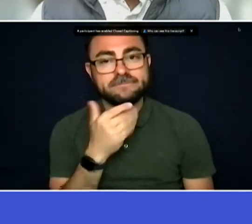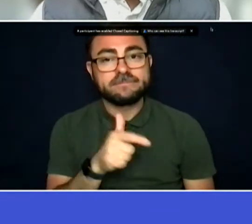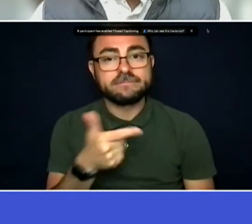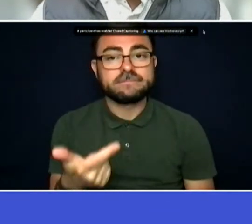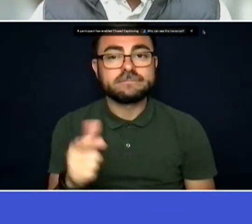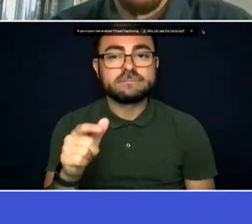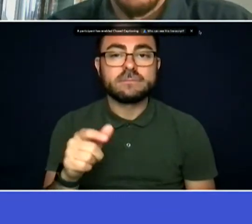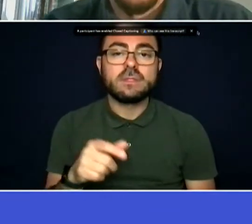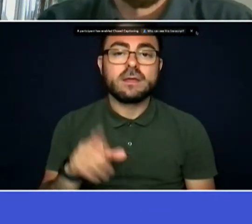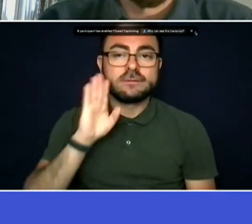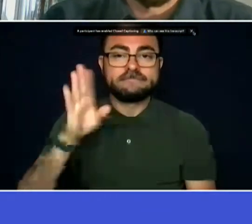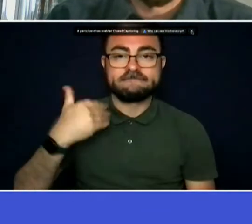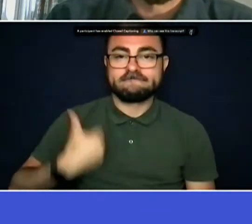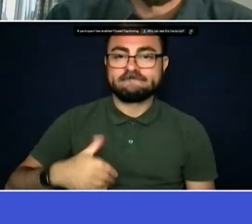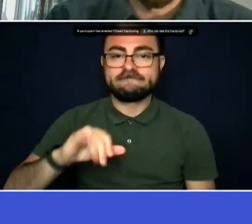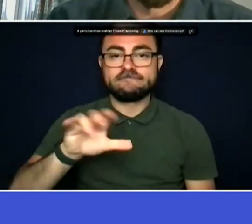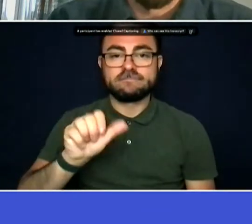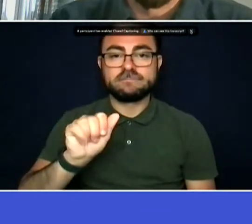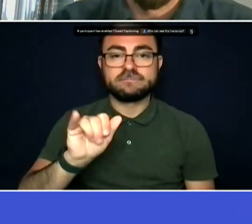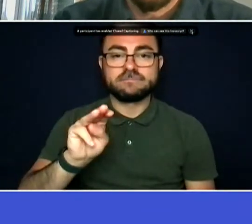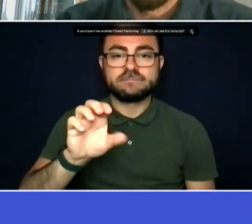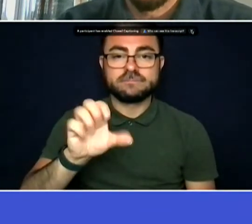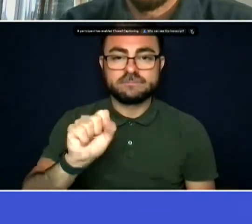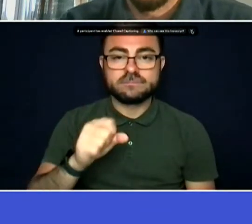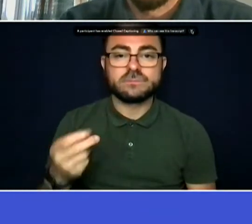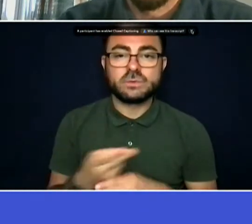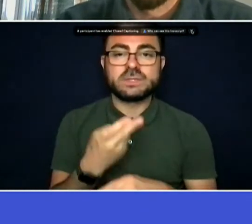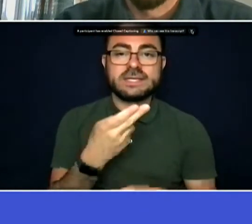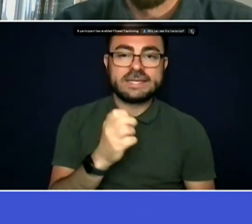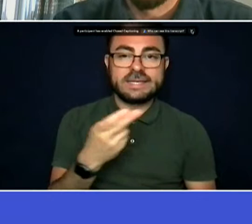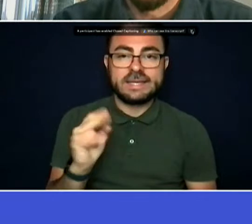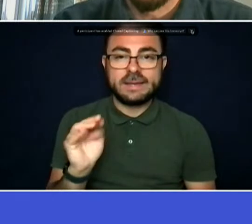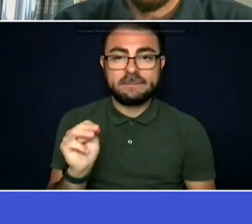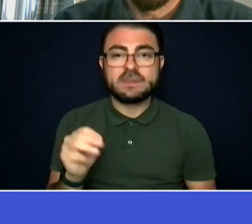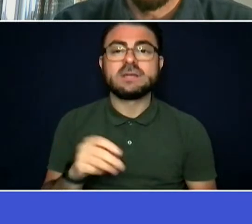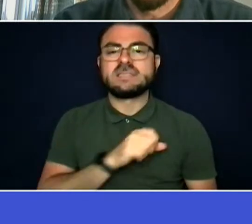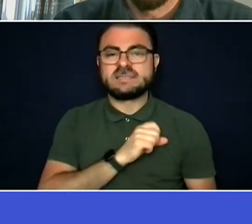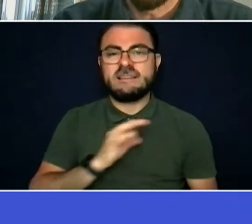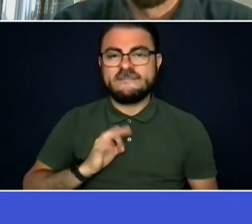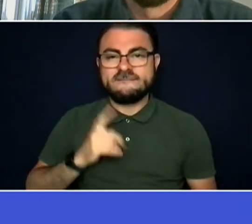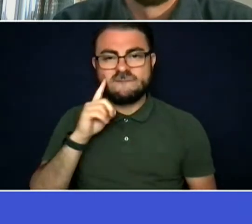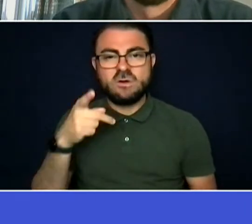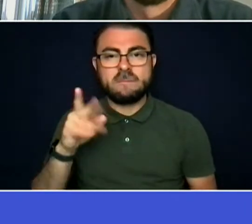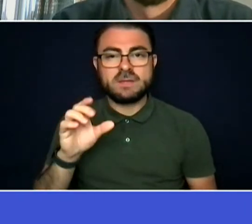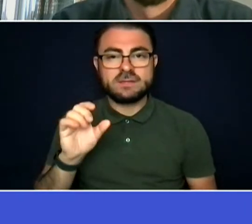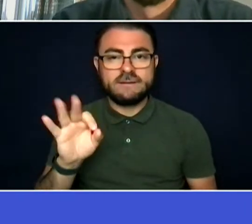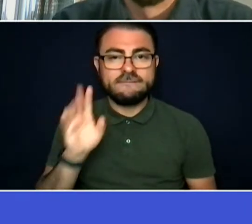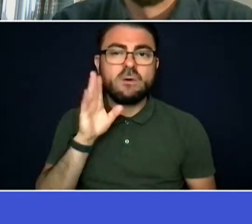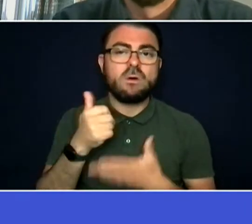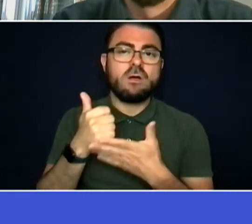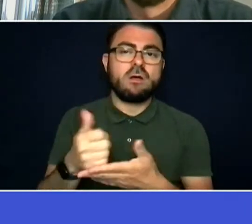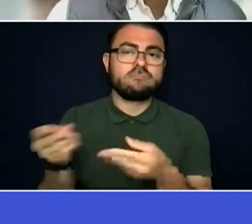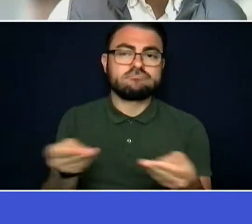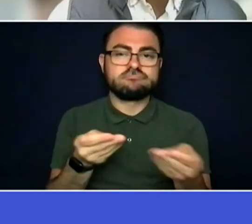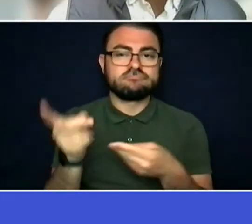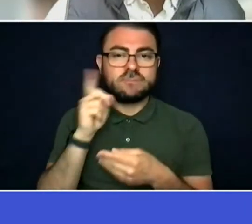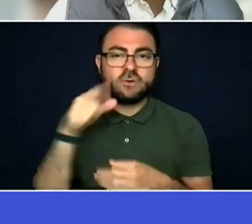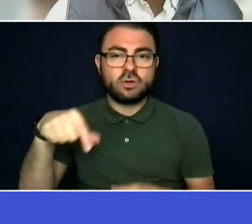everybody. James Valdez, he, him pronouns, PCEF staff, and I also will be helping out with the Q&A.